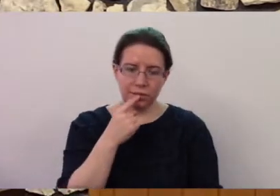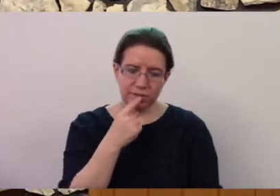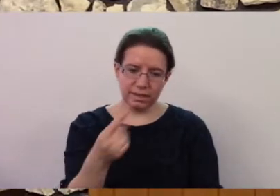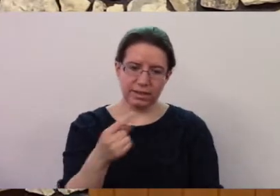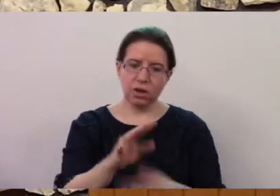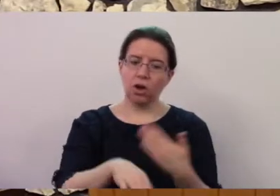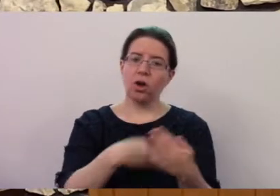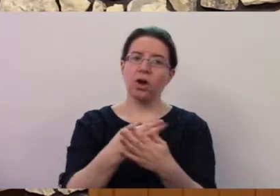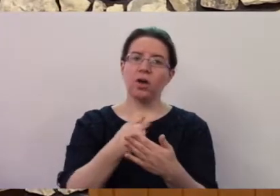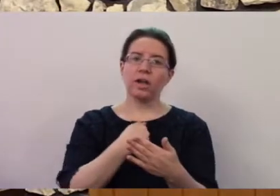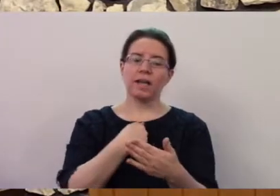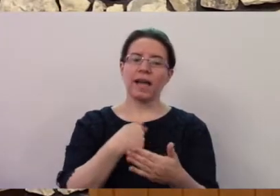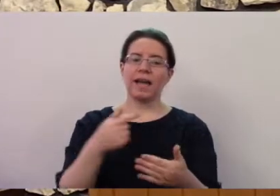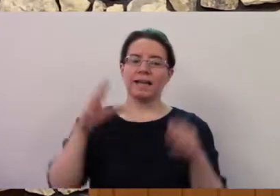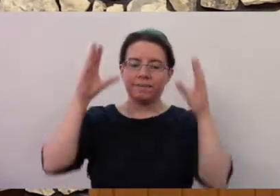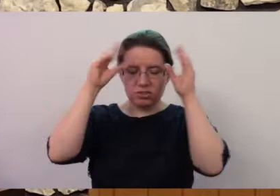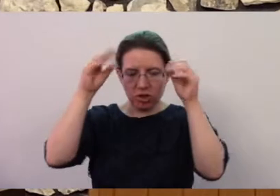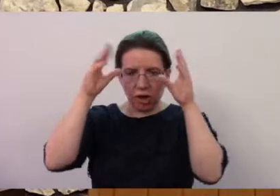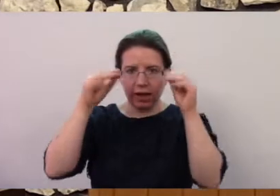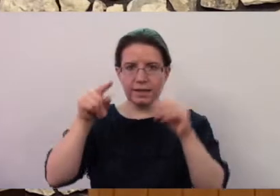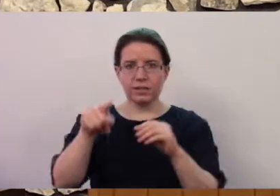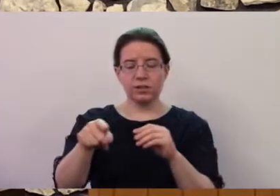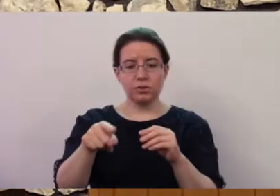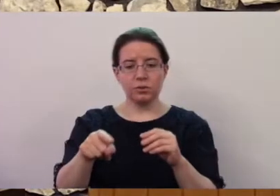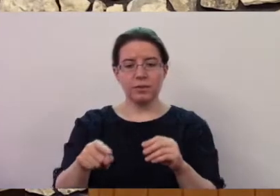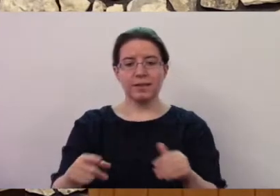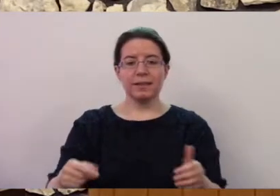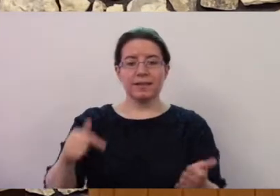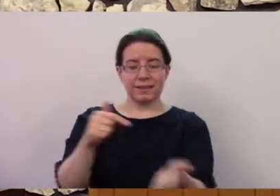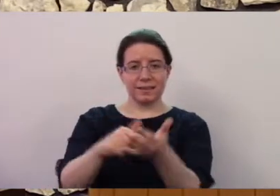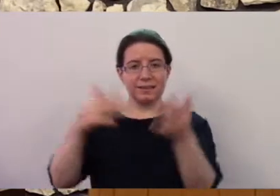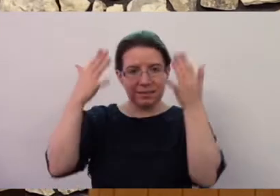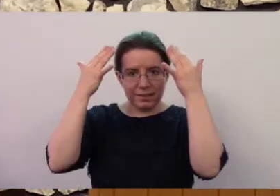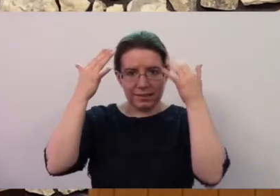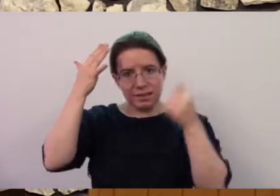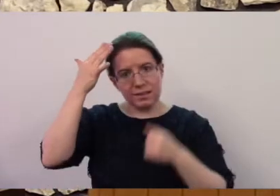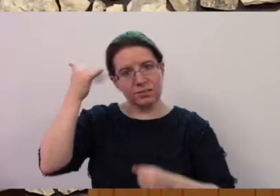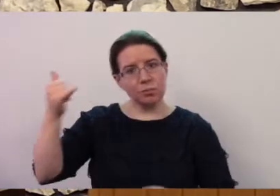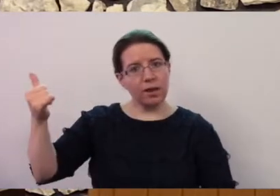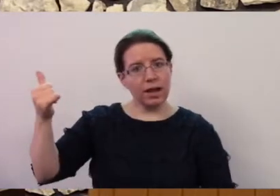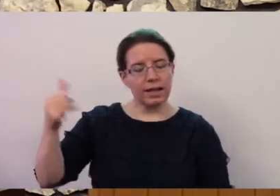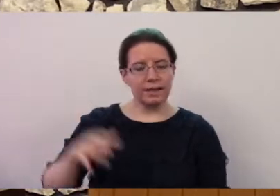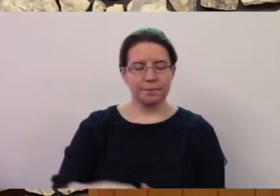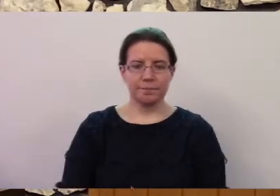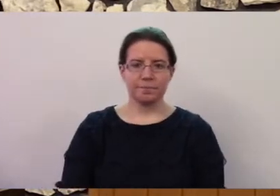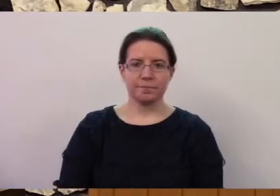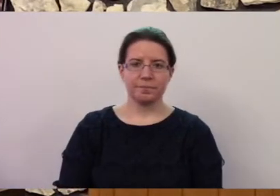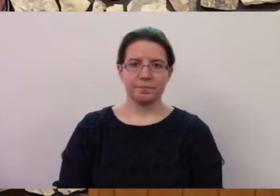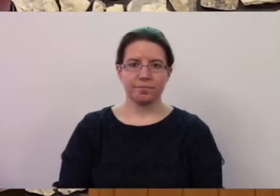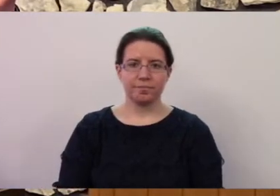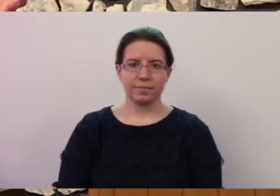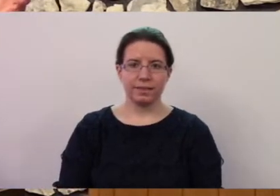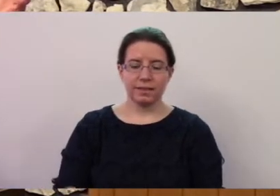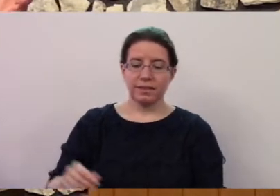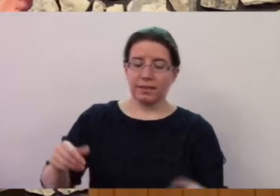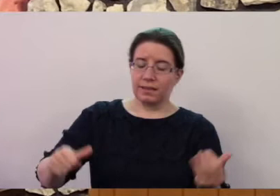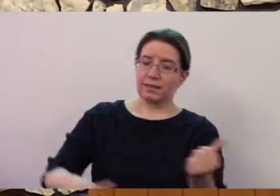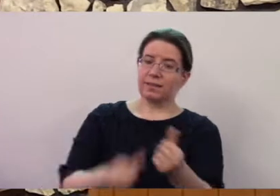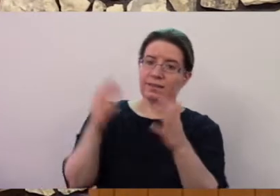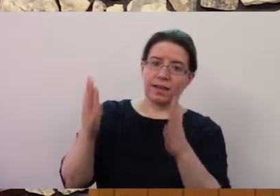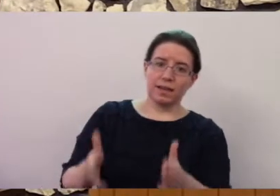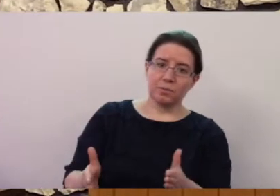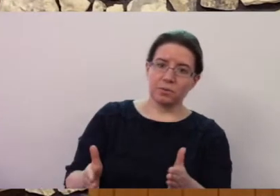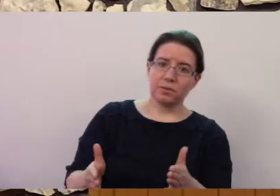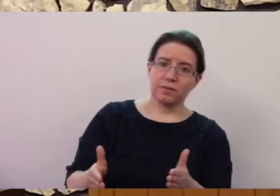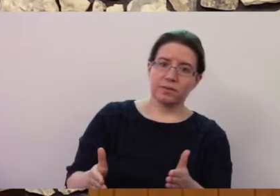He was telling them, everything I told you in the last 3.5 years, this is why I told you. Okay. But they didn't fully grasp it. They